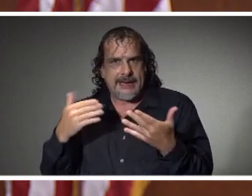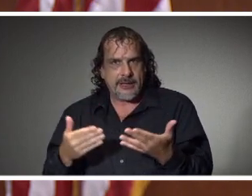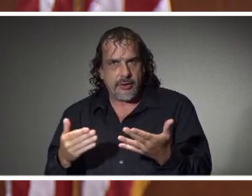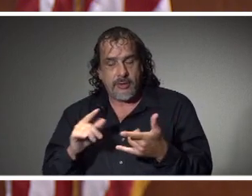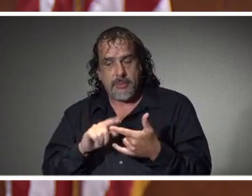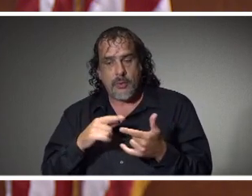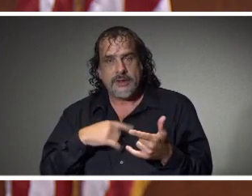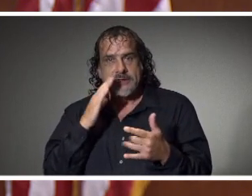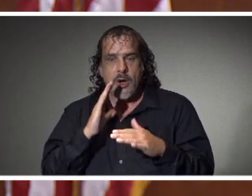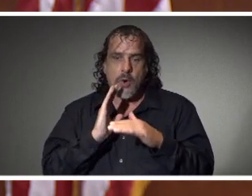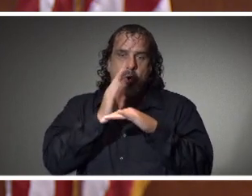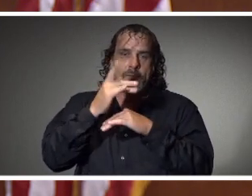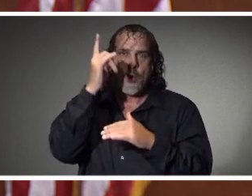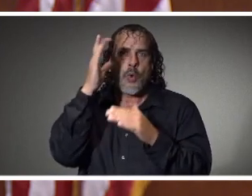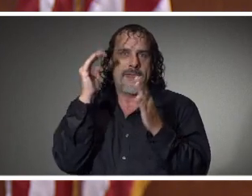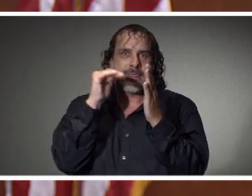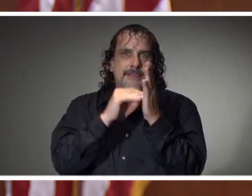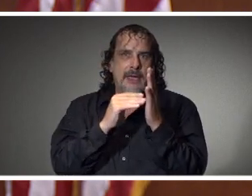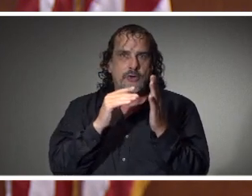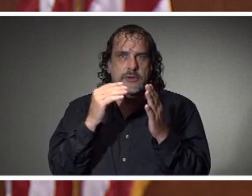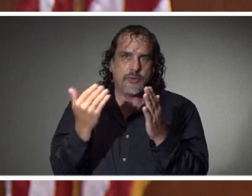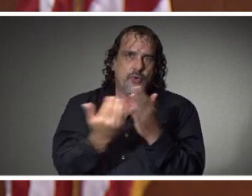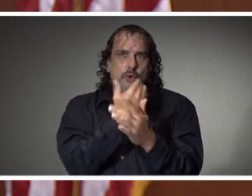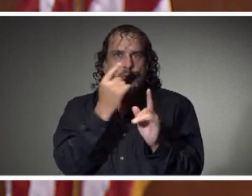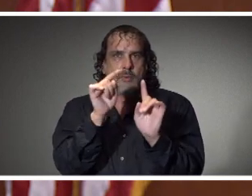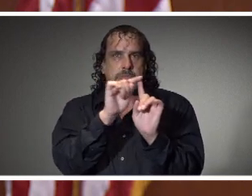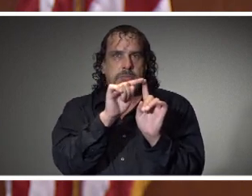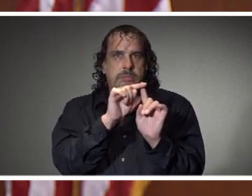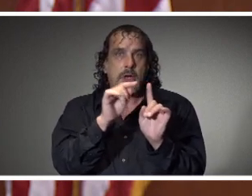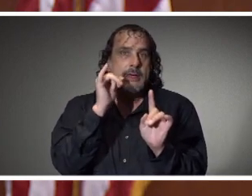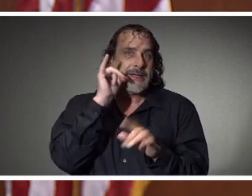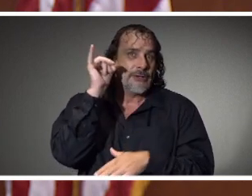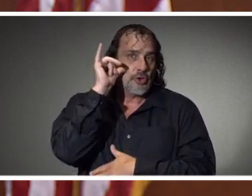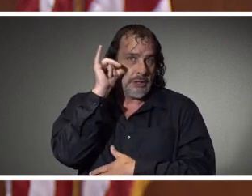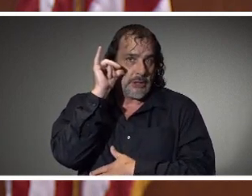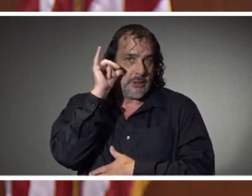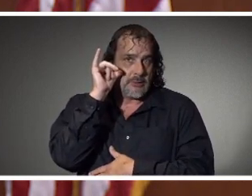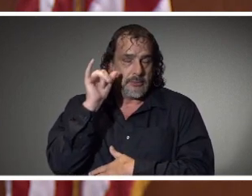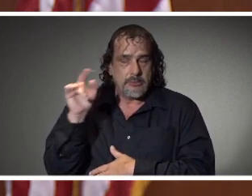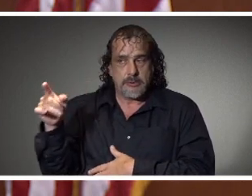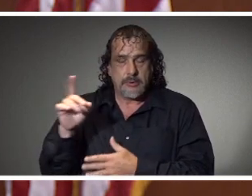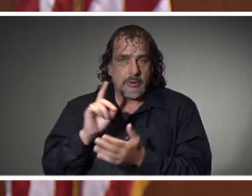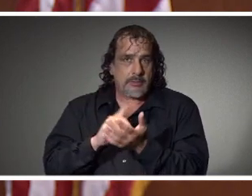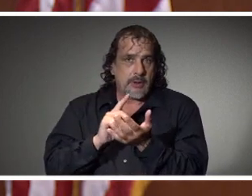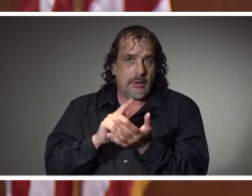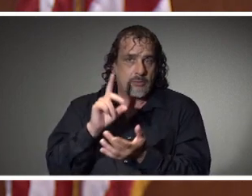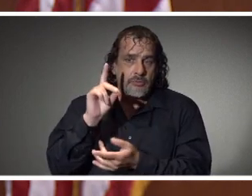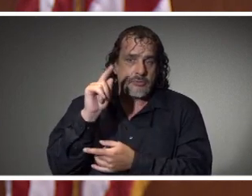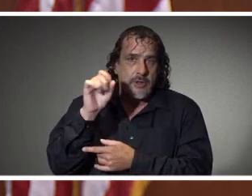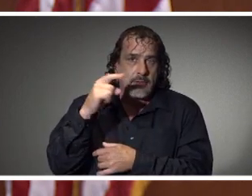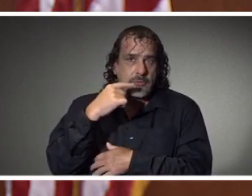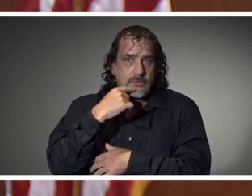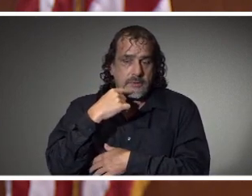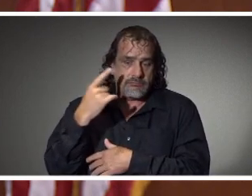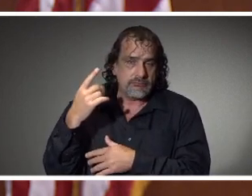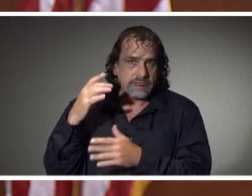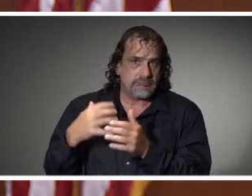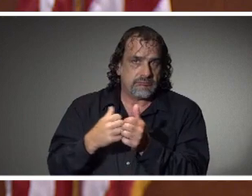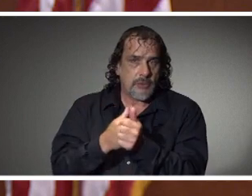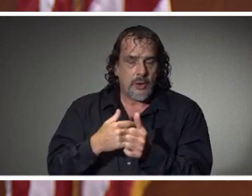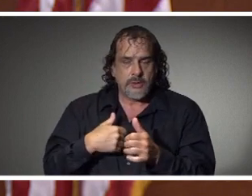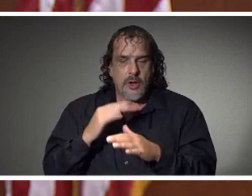1,000 new cases yesterday alone. As Dr. Dobbs will tell us here shortly, we also saw